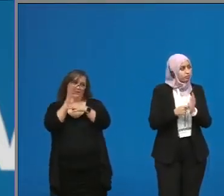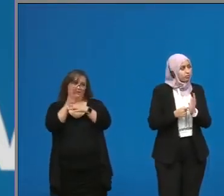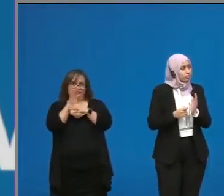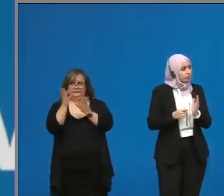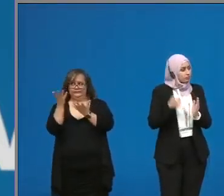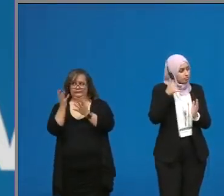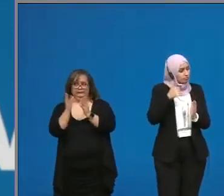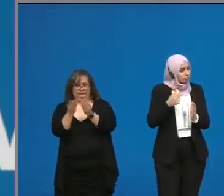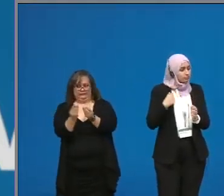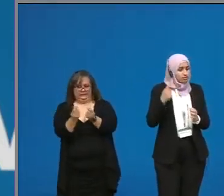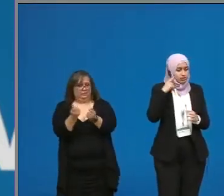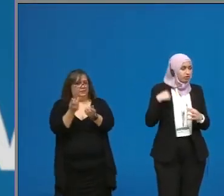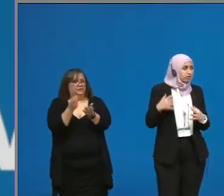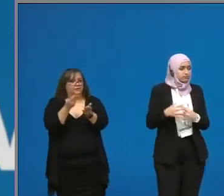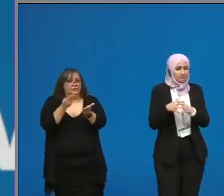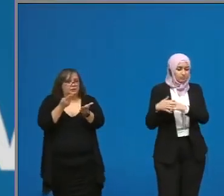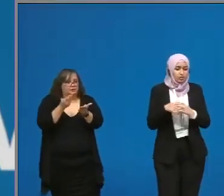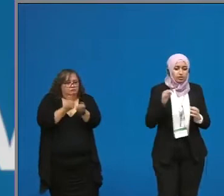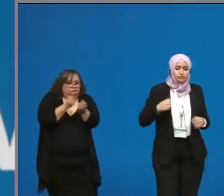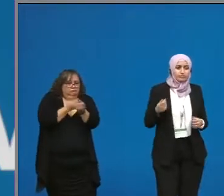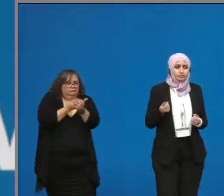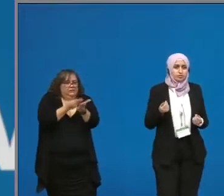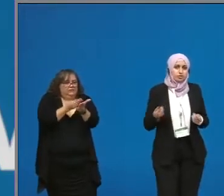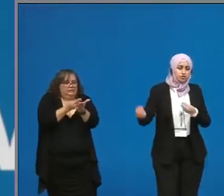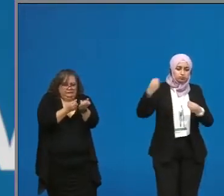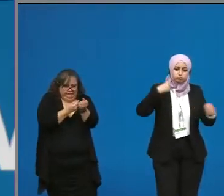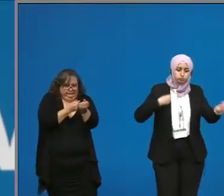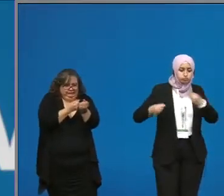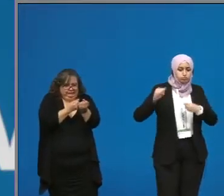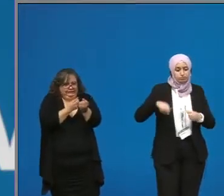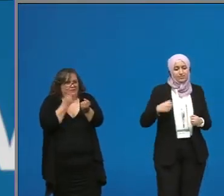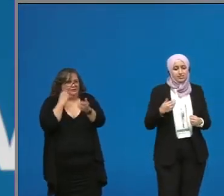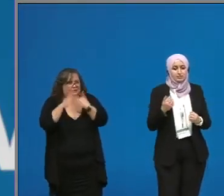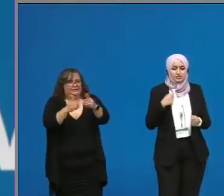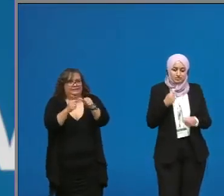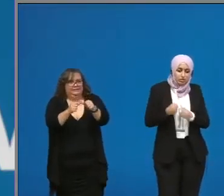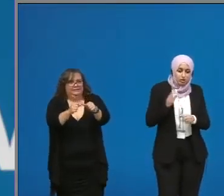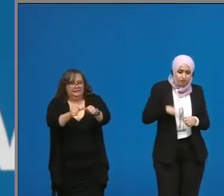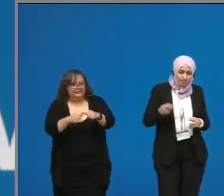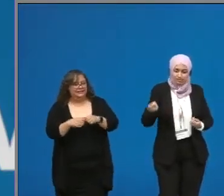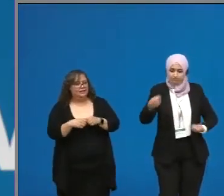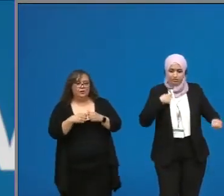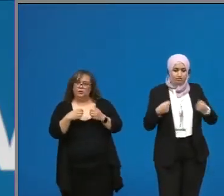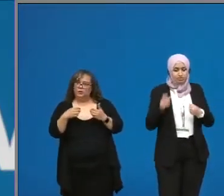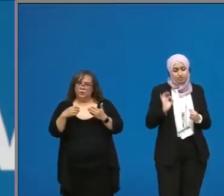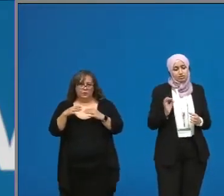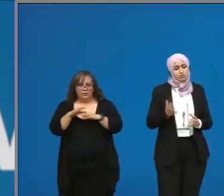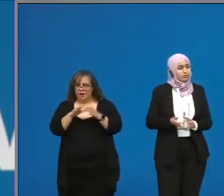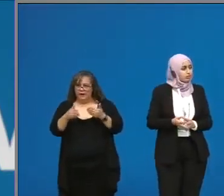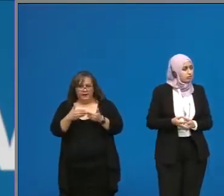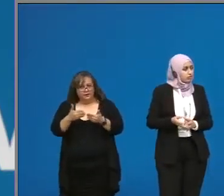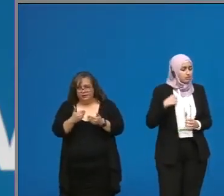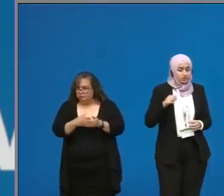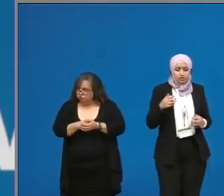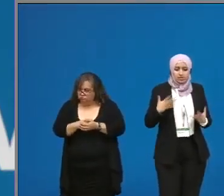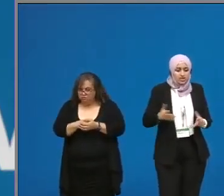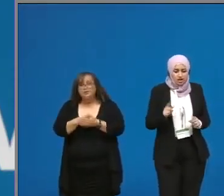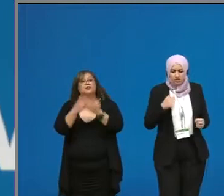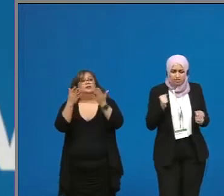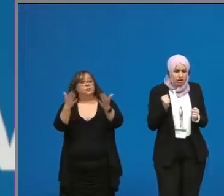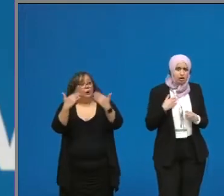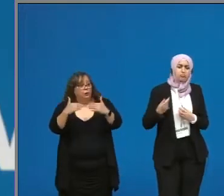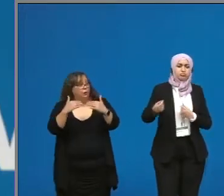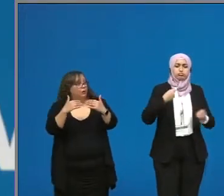funds to keep this business breathing, okay? And that was not very easy. And so